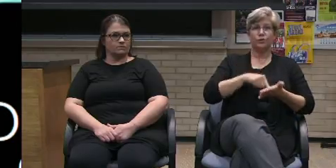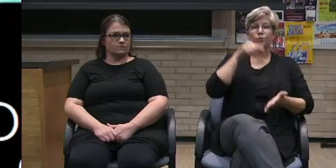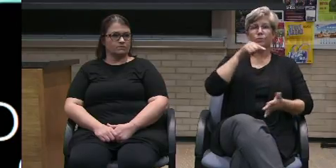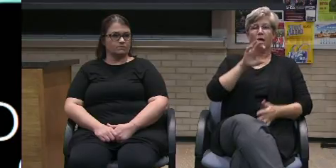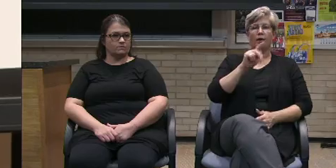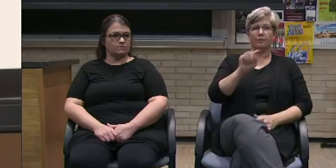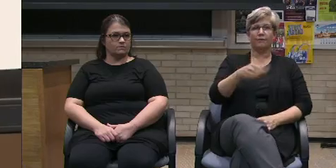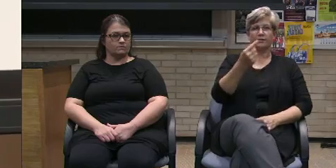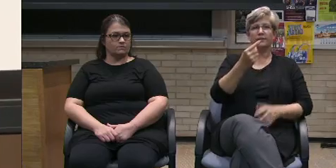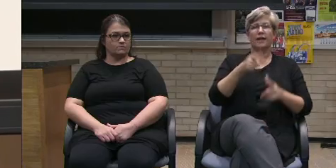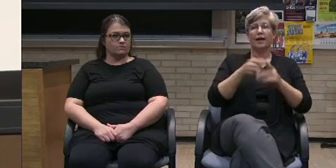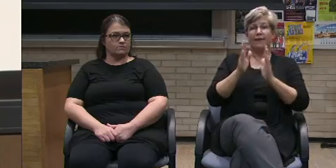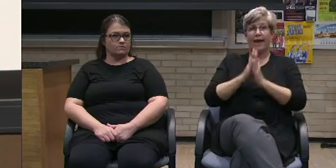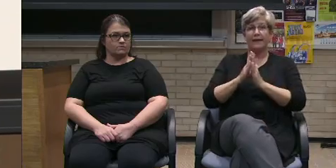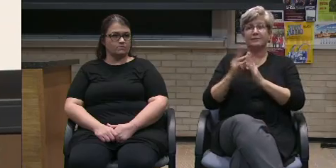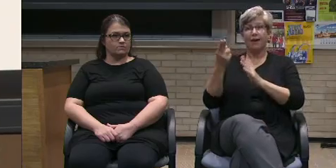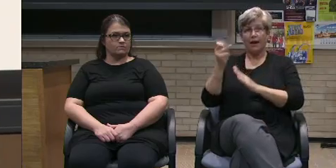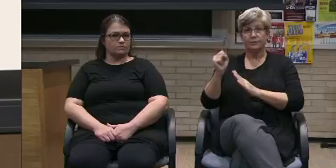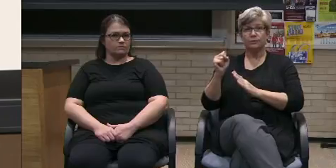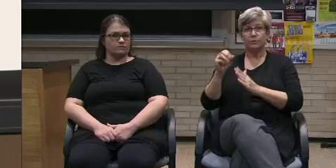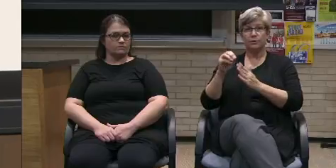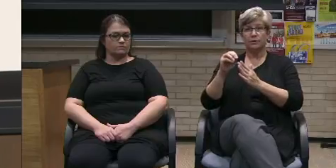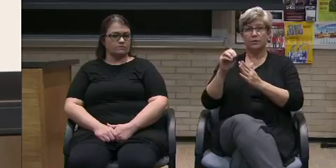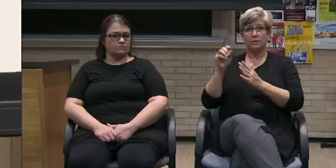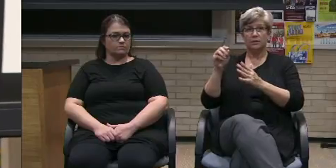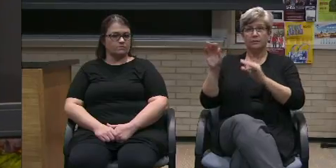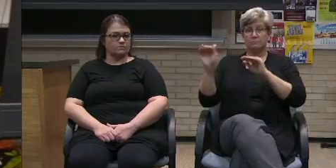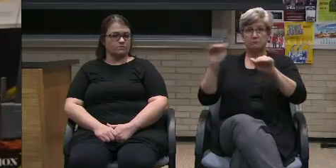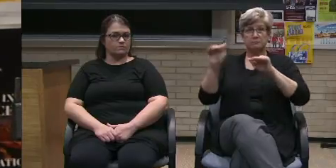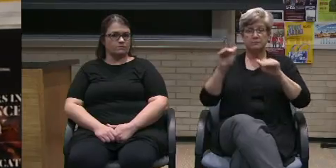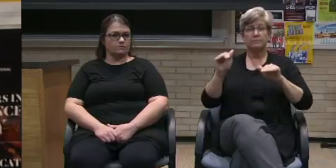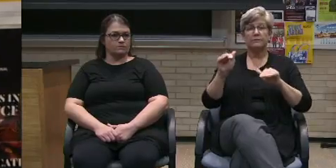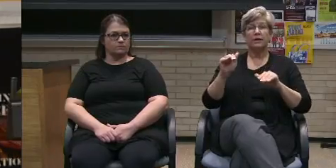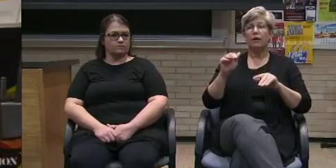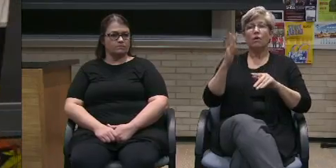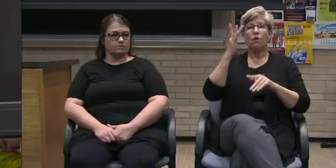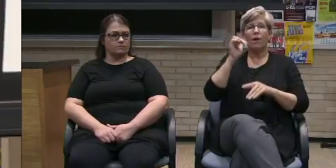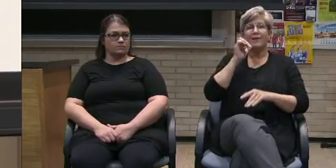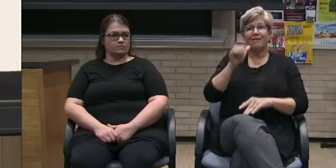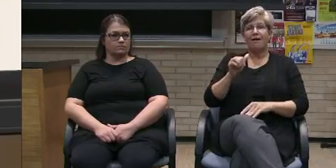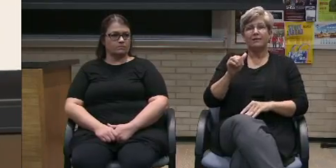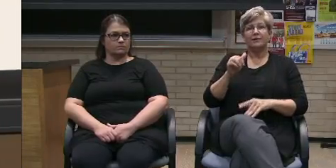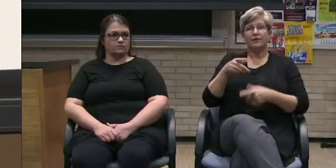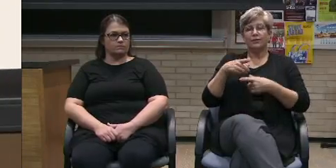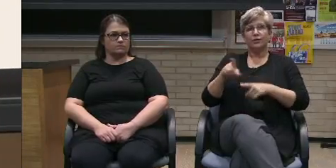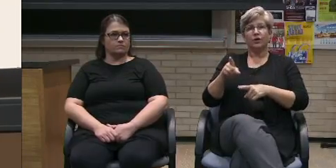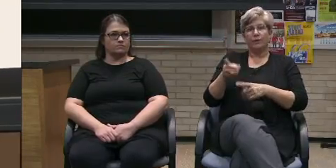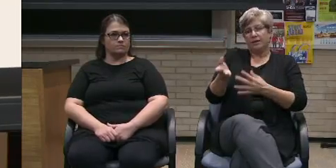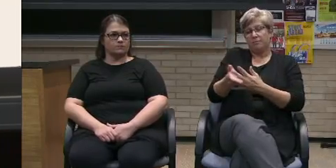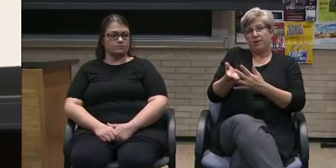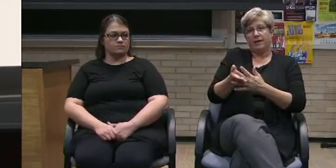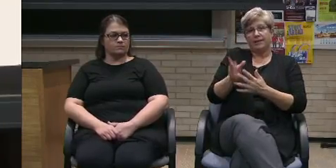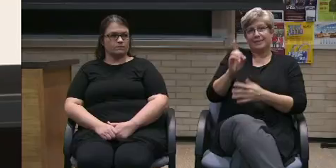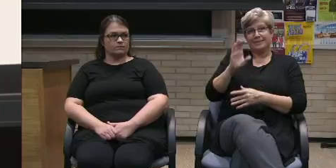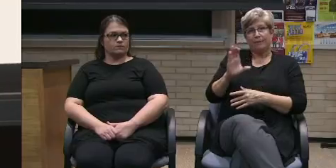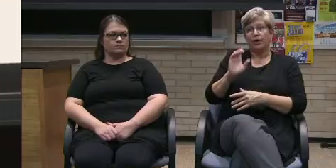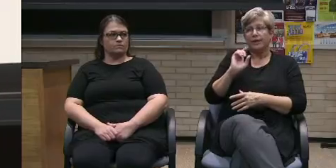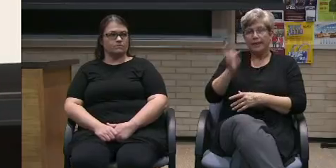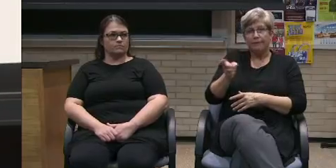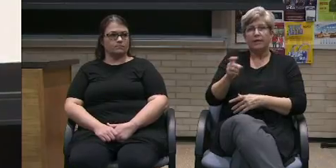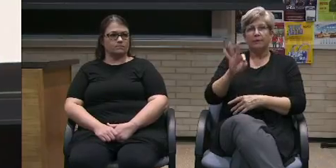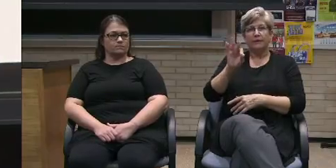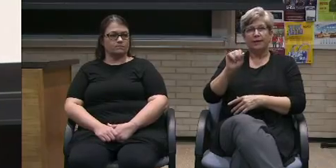superintendents in St. Lawrence County, I don't understand why your kids go home for winter break in December without a FAFSA completed. Because if you